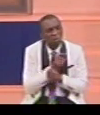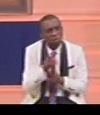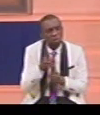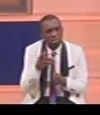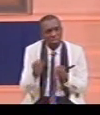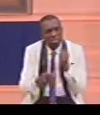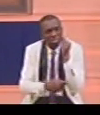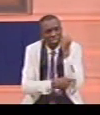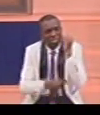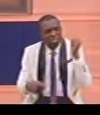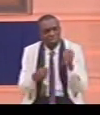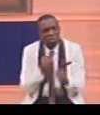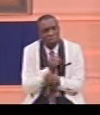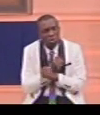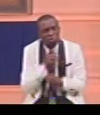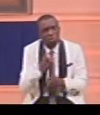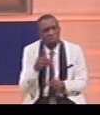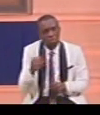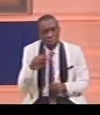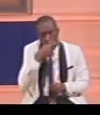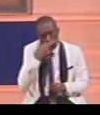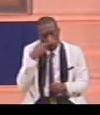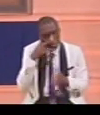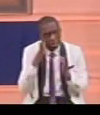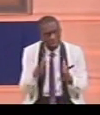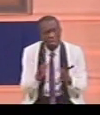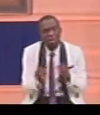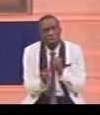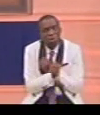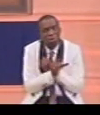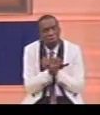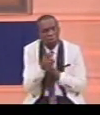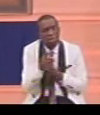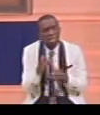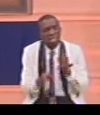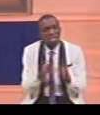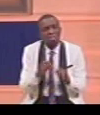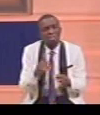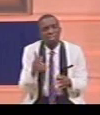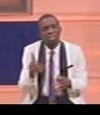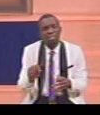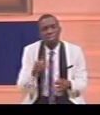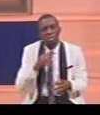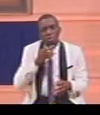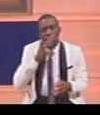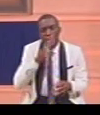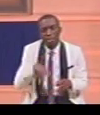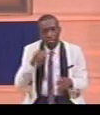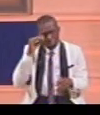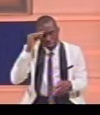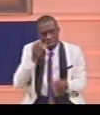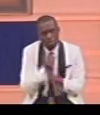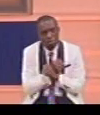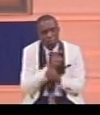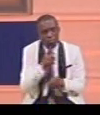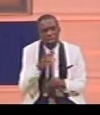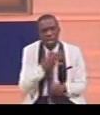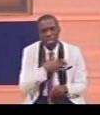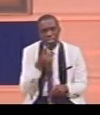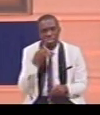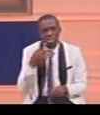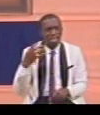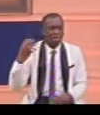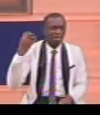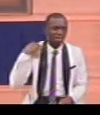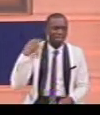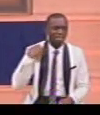are reprobates, if they love you, if all the people are saying, hey, yeah, master, you are this and that, and they love you, and